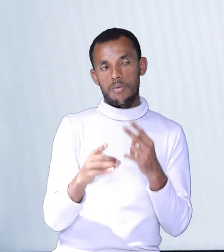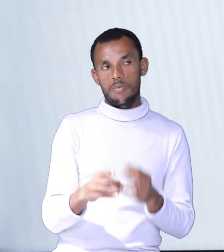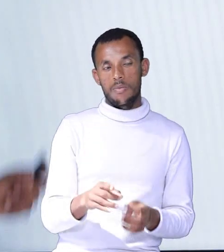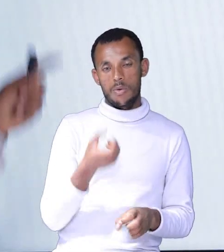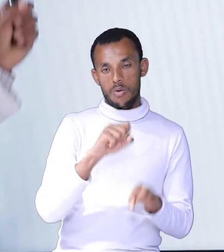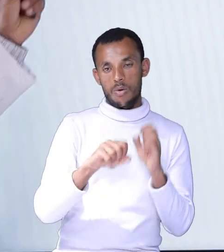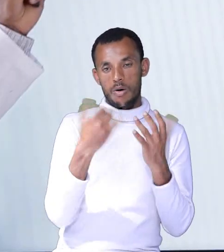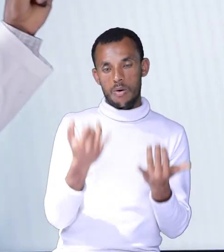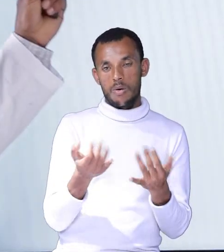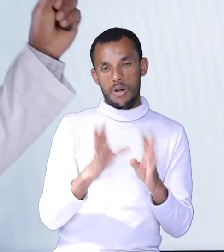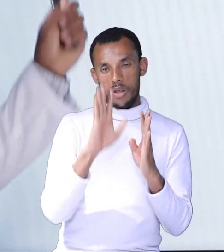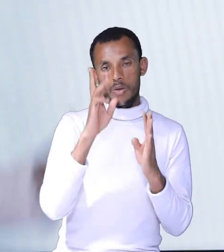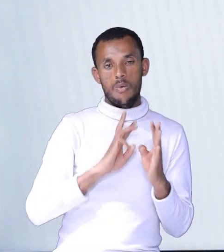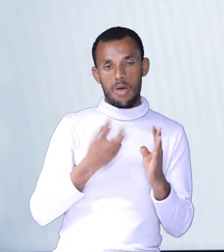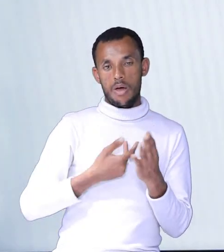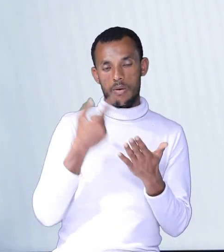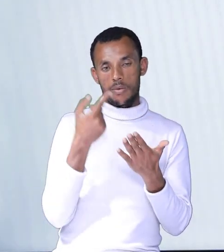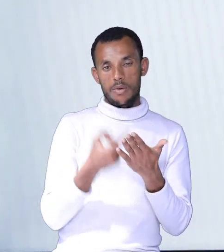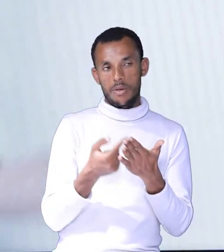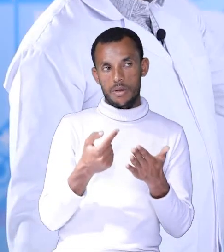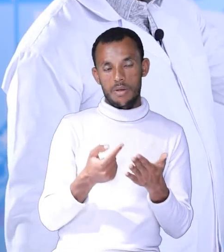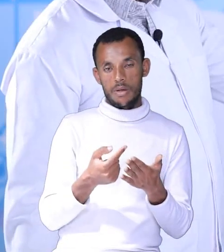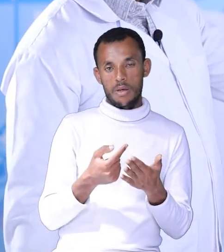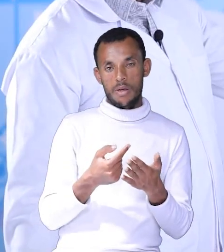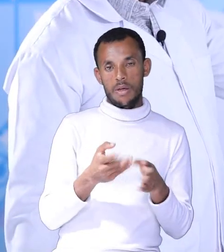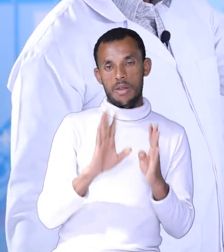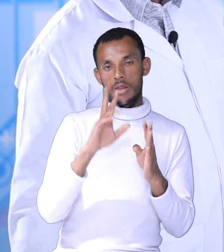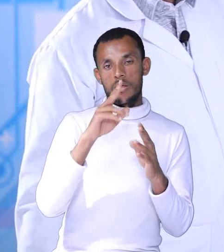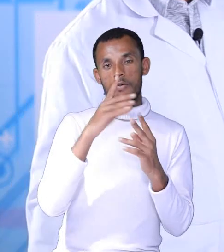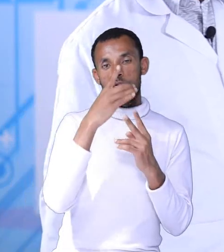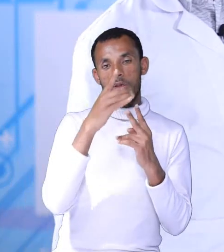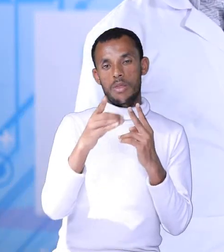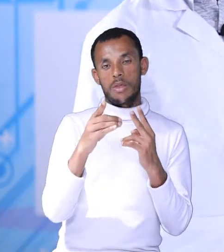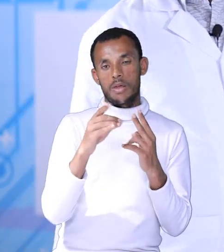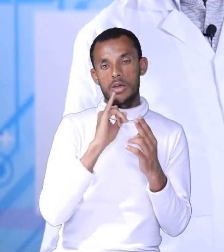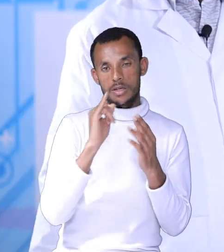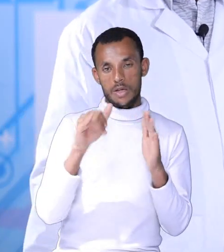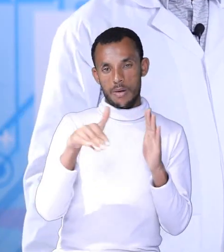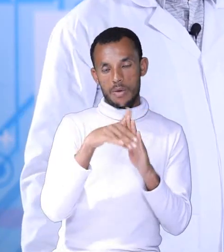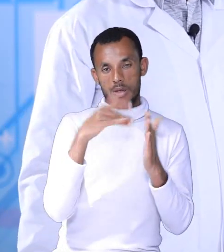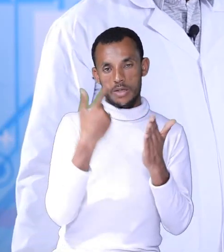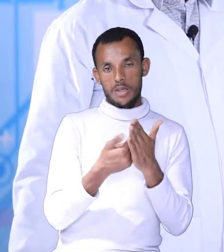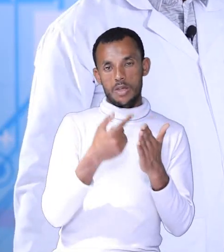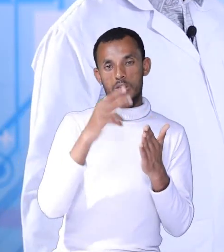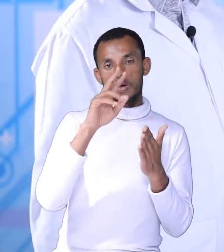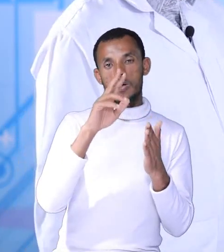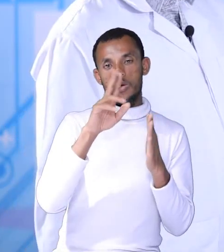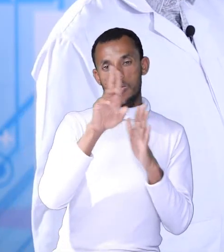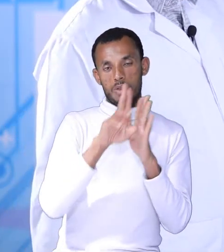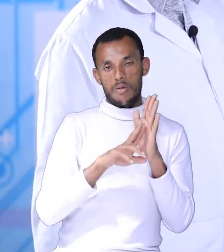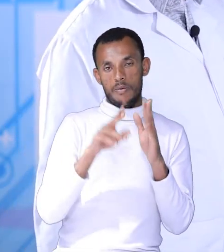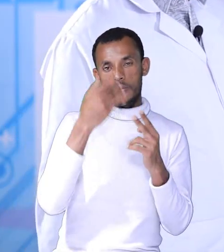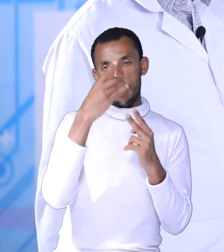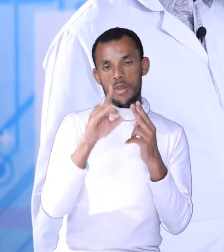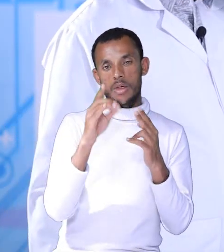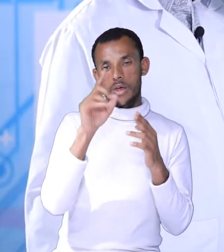So now let we have this one. Let vector is represented by this unit vector representation,